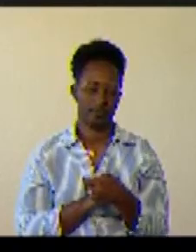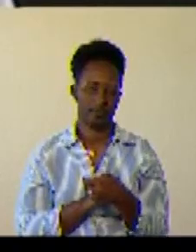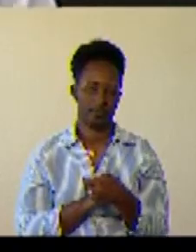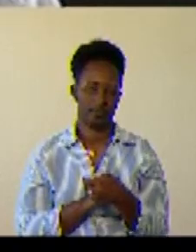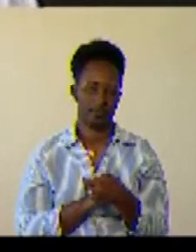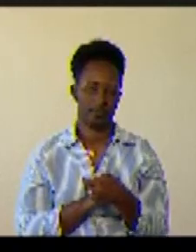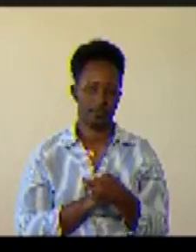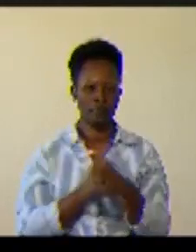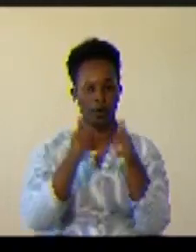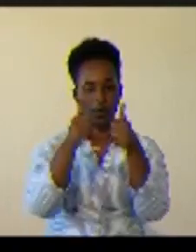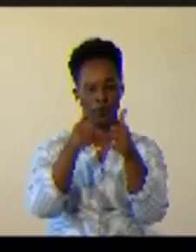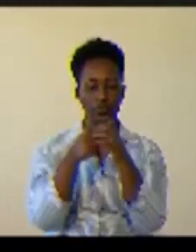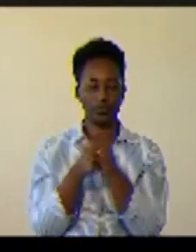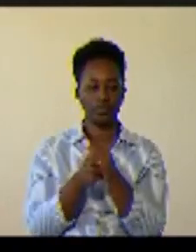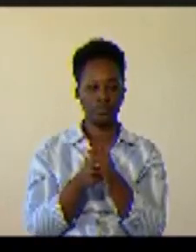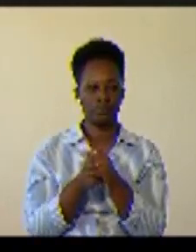Good.